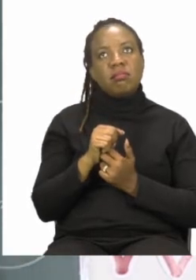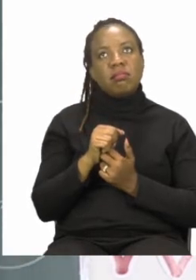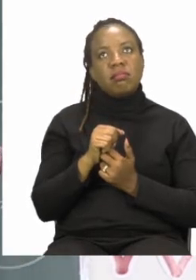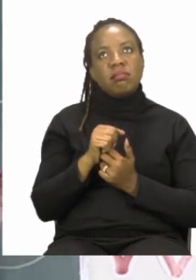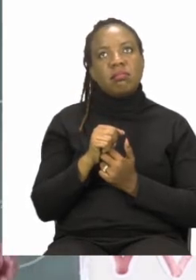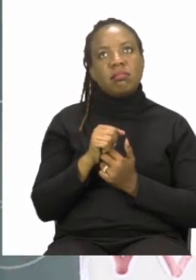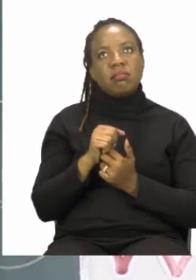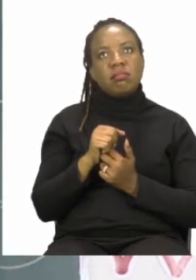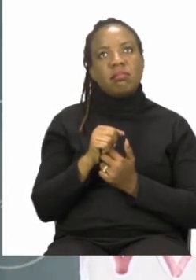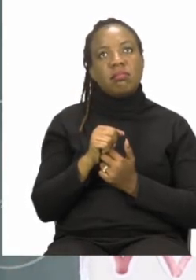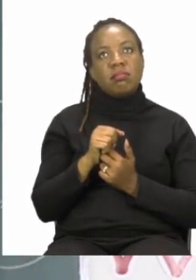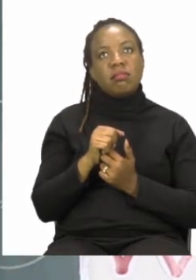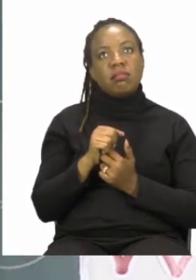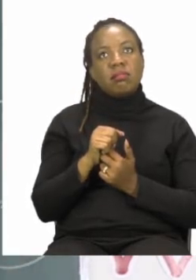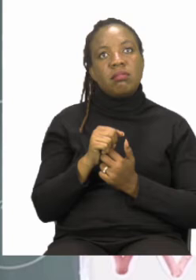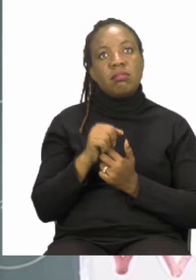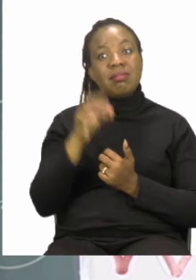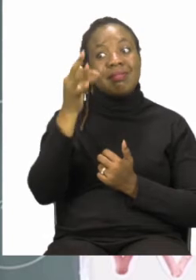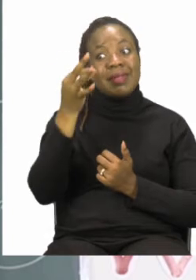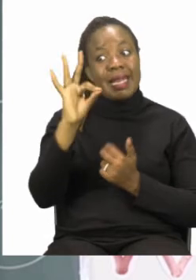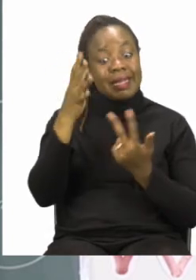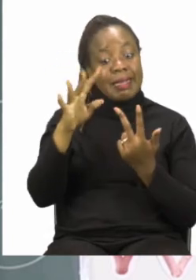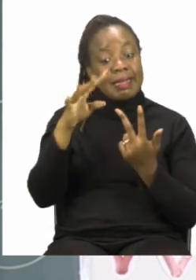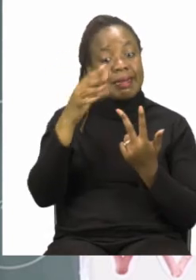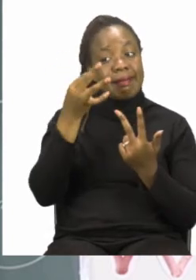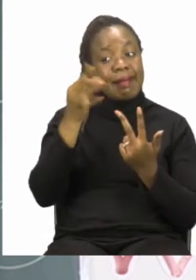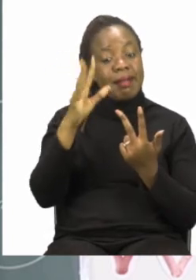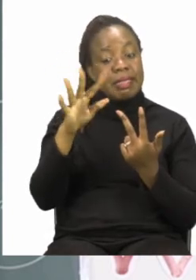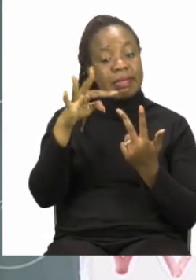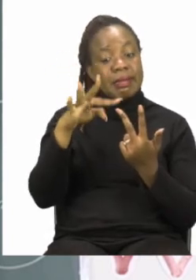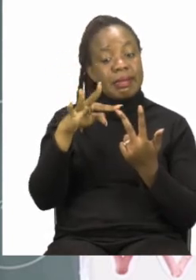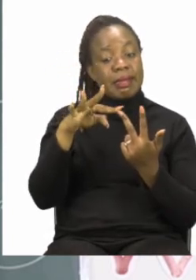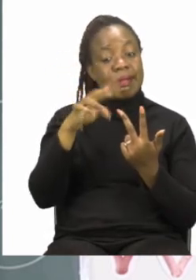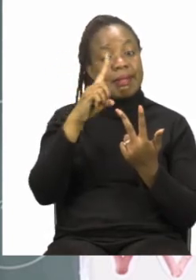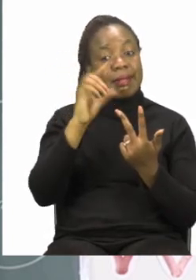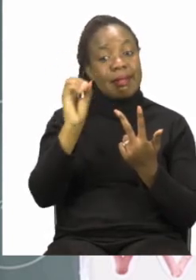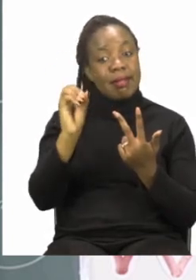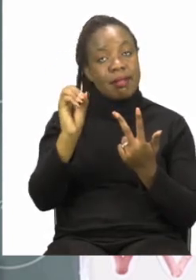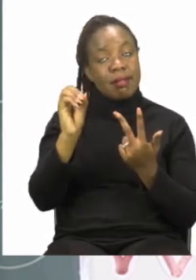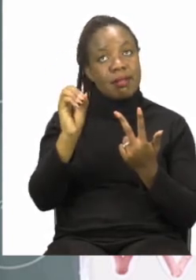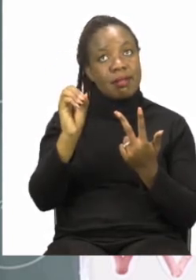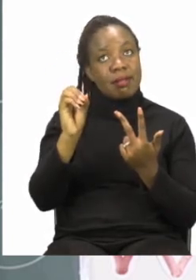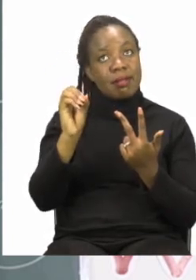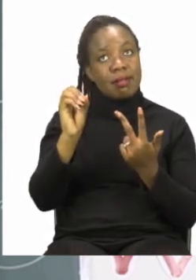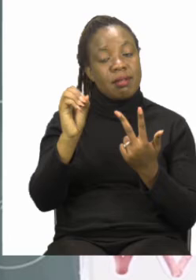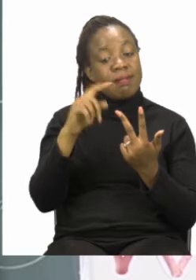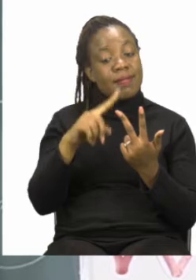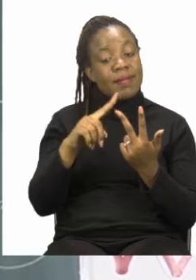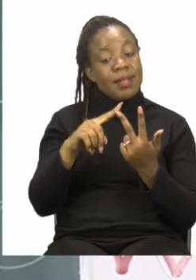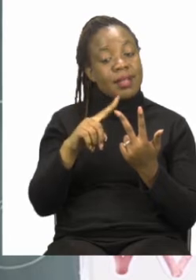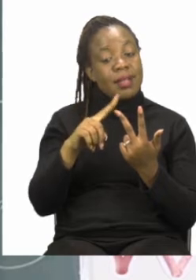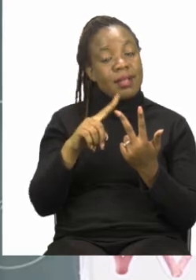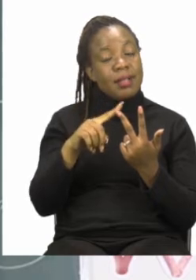job, everyone. Now I want you to do the next one with me, your 3 fingers. And then we say 9 is already there. So